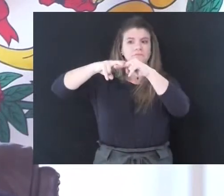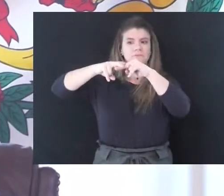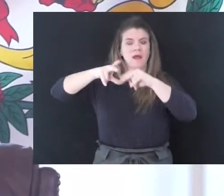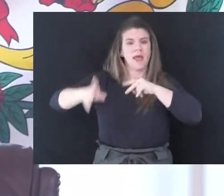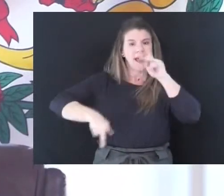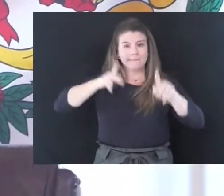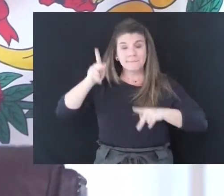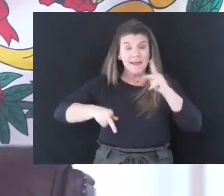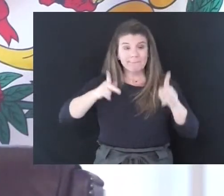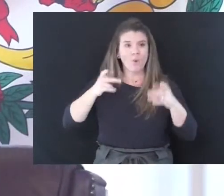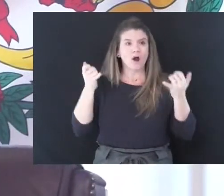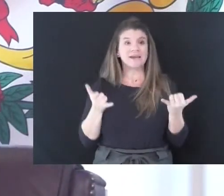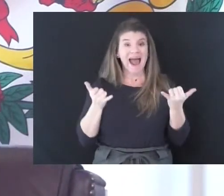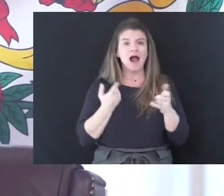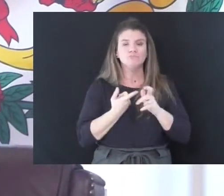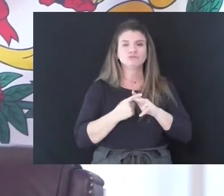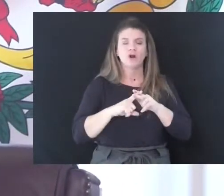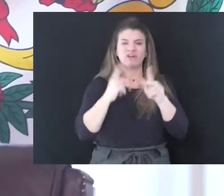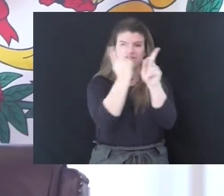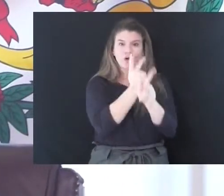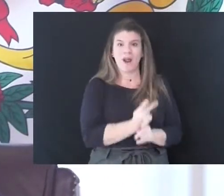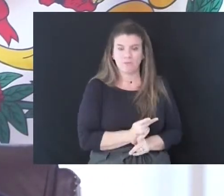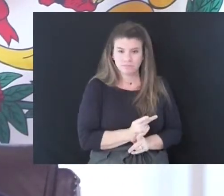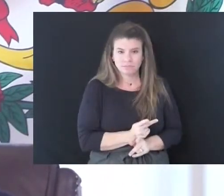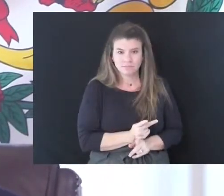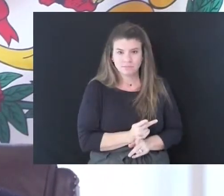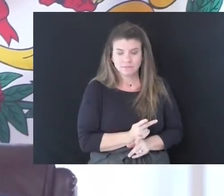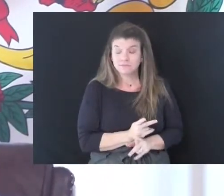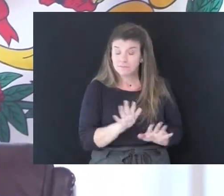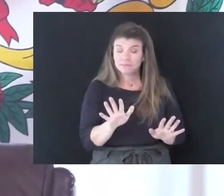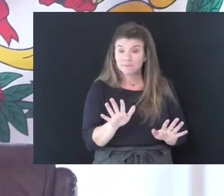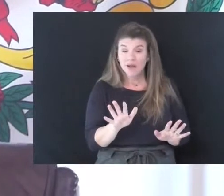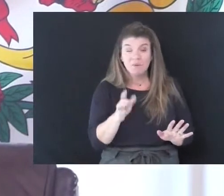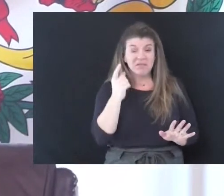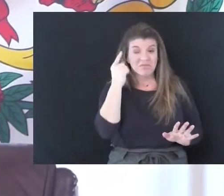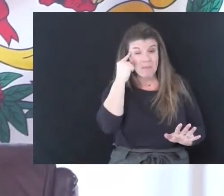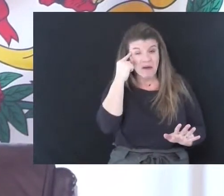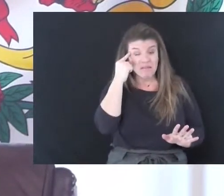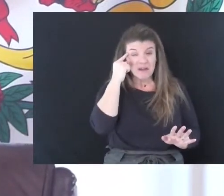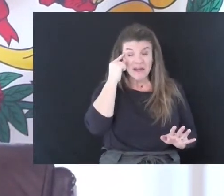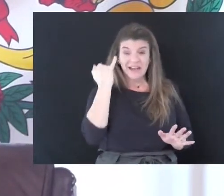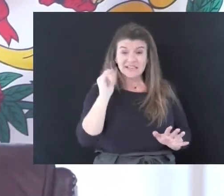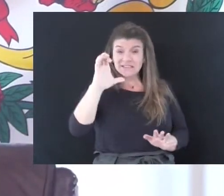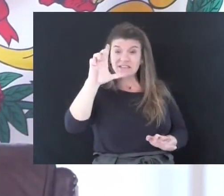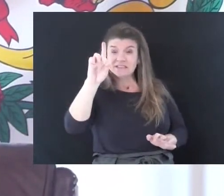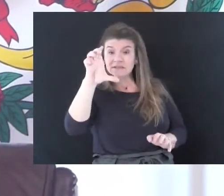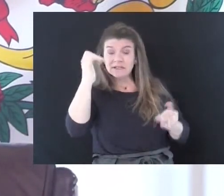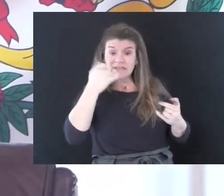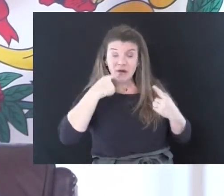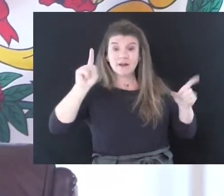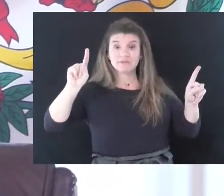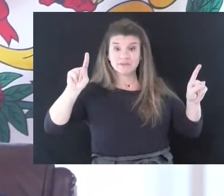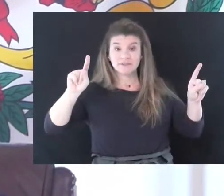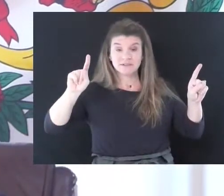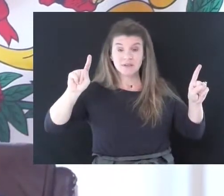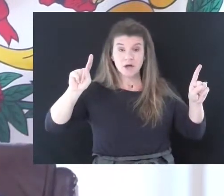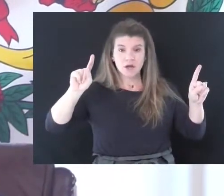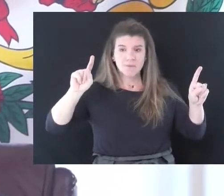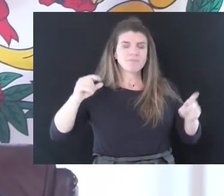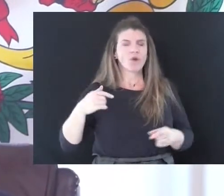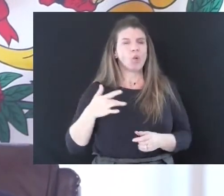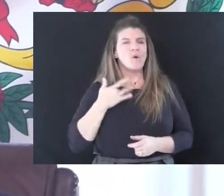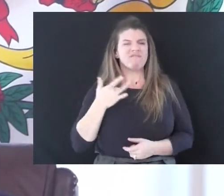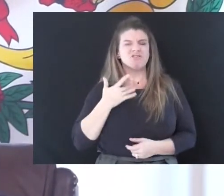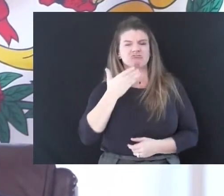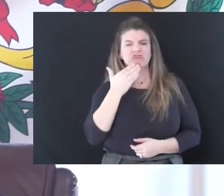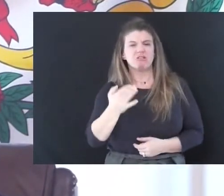have finally figured it out. Think about the CDC coming out and saying, we think it'd be a